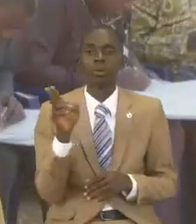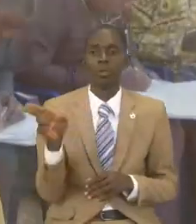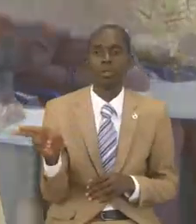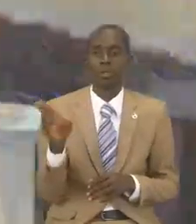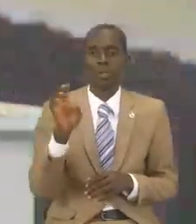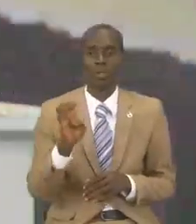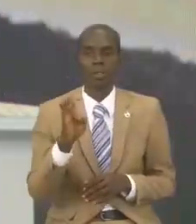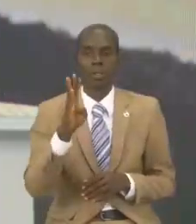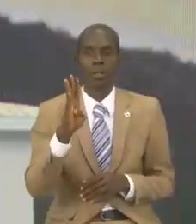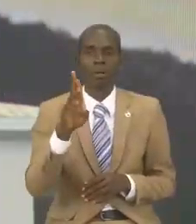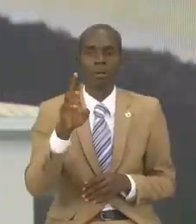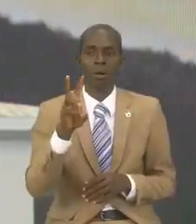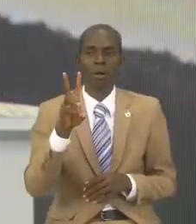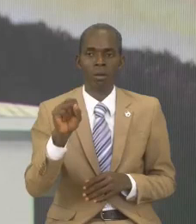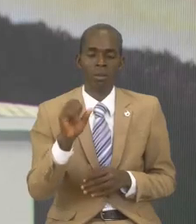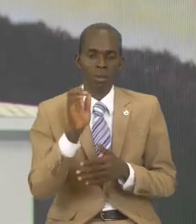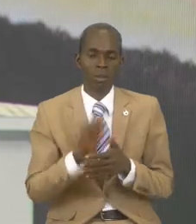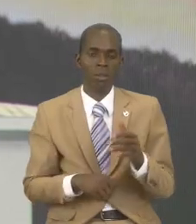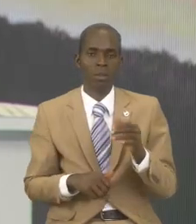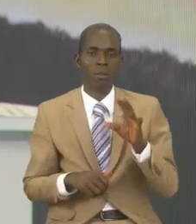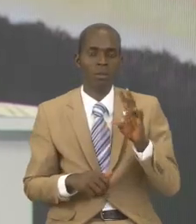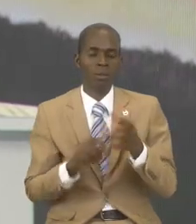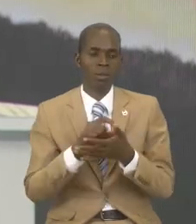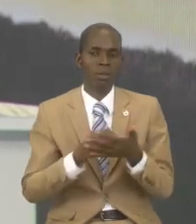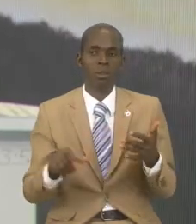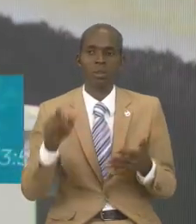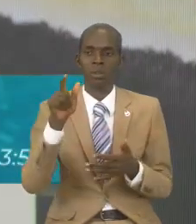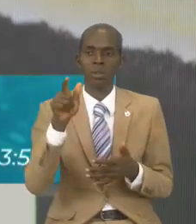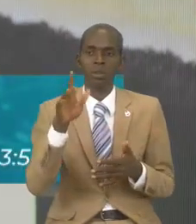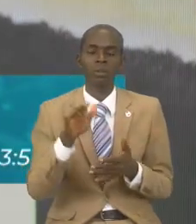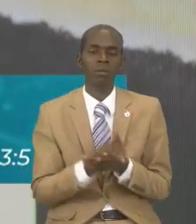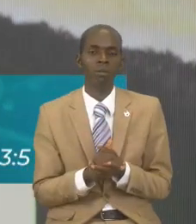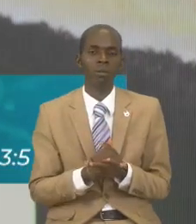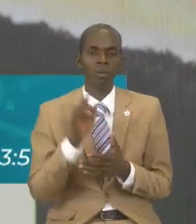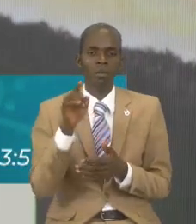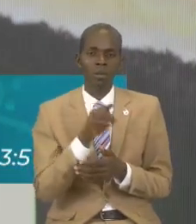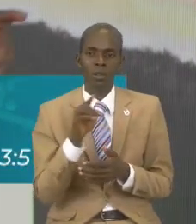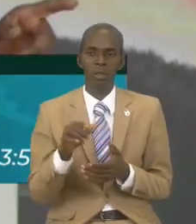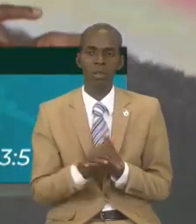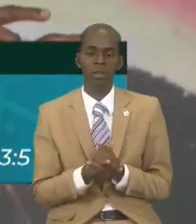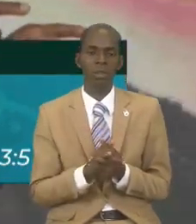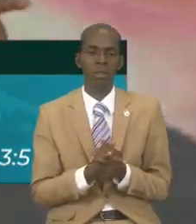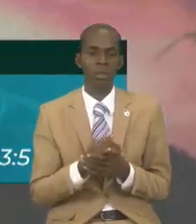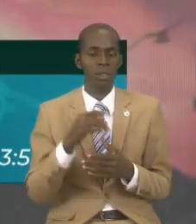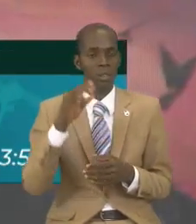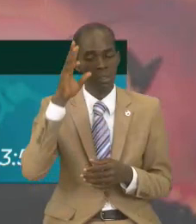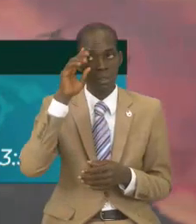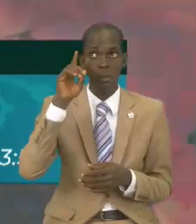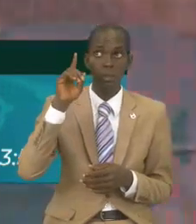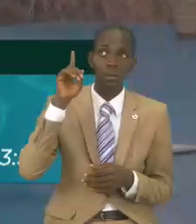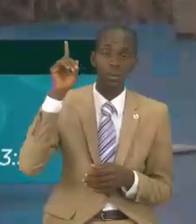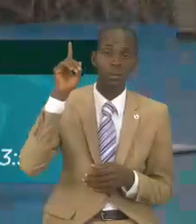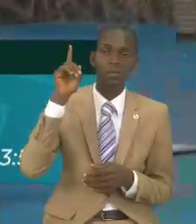25. Hebrews 7, verse 25. Therefore, he is